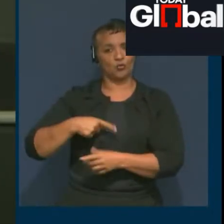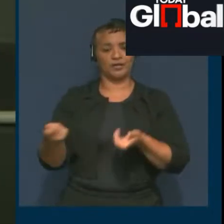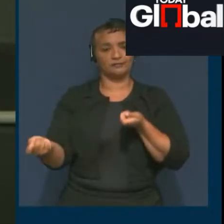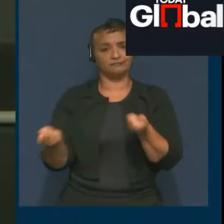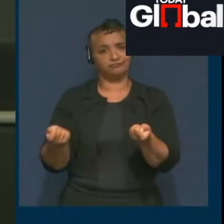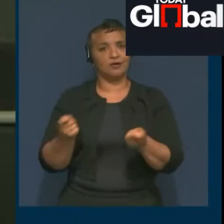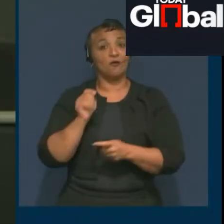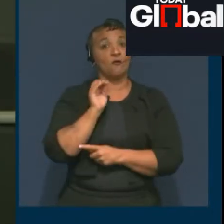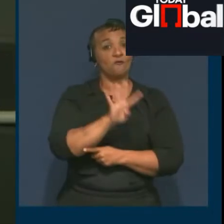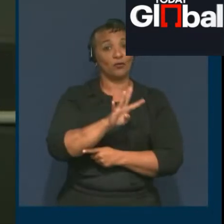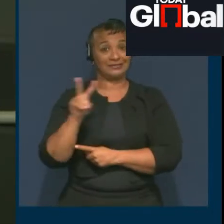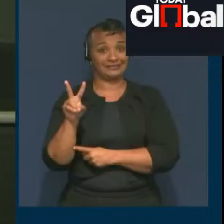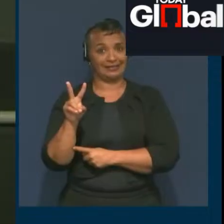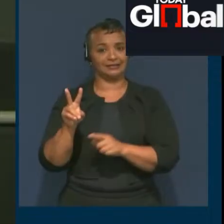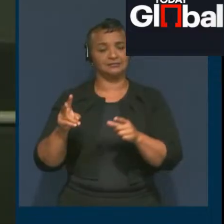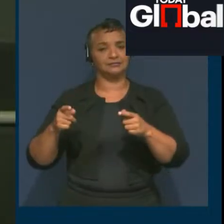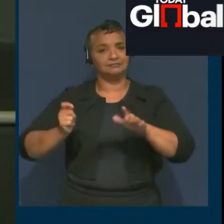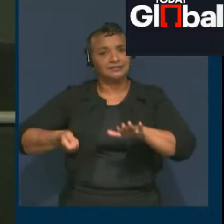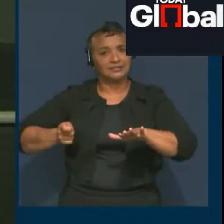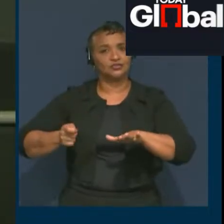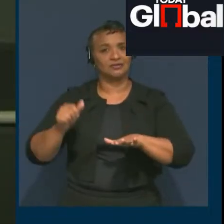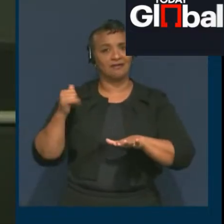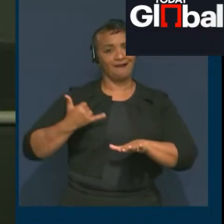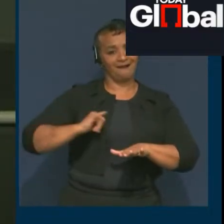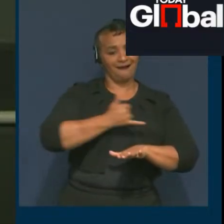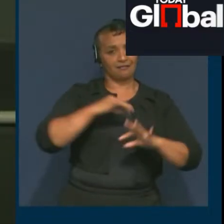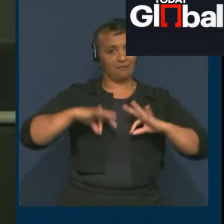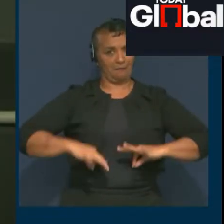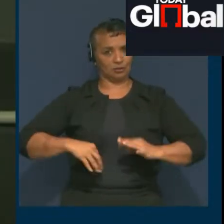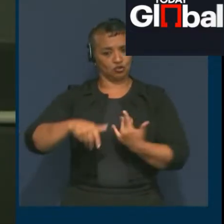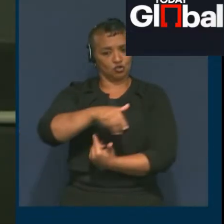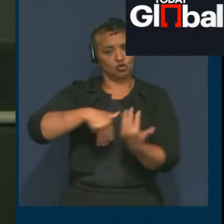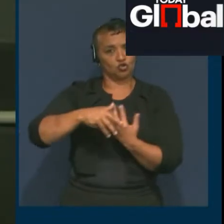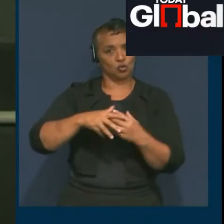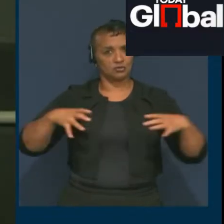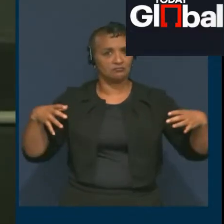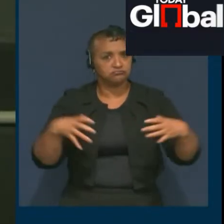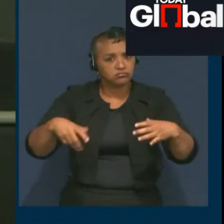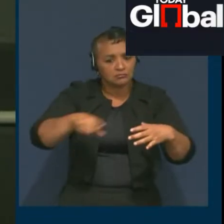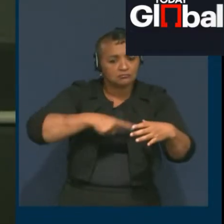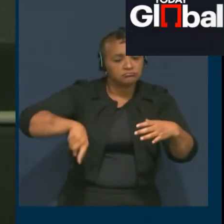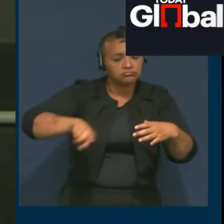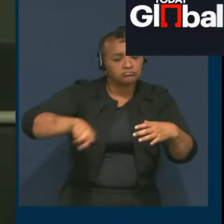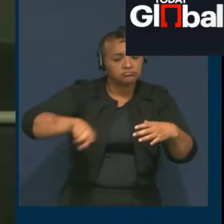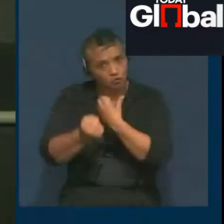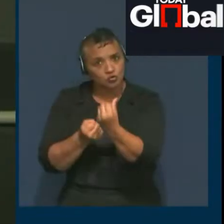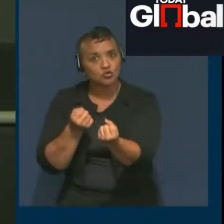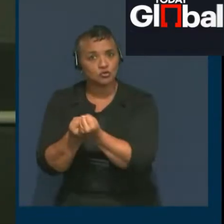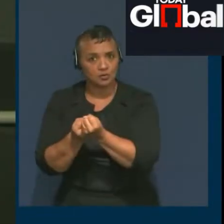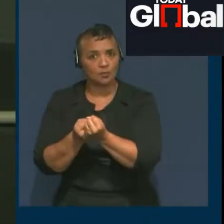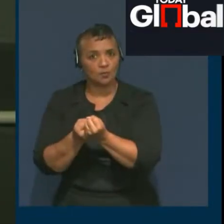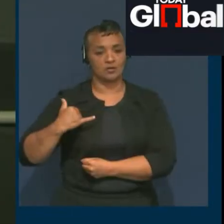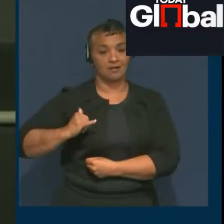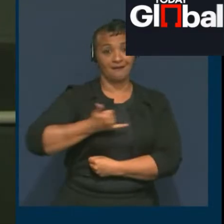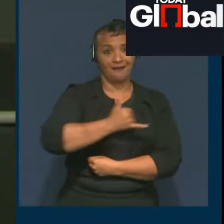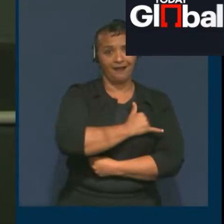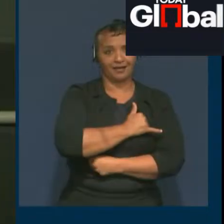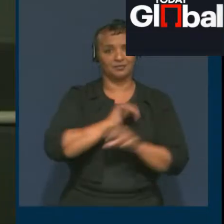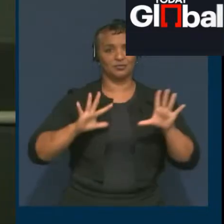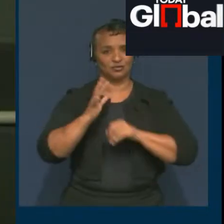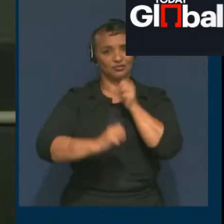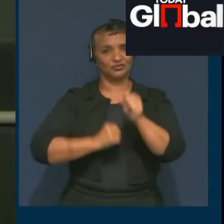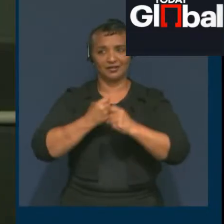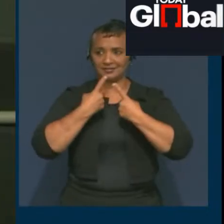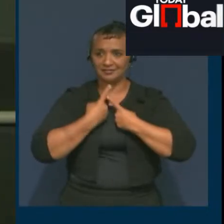session of the Council of Arab Ministers of Social Affairs, supported a number of initiatives, most notably the Arab Decade of Persons